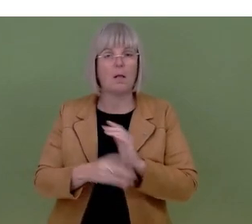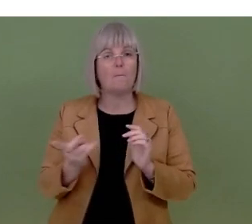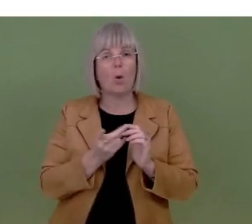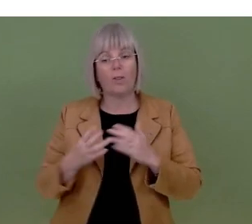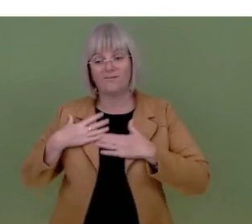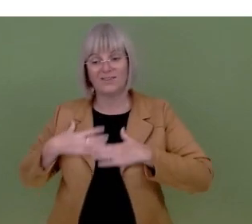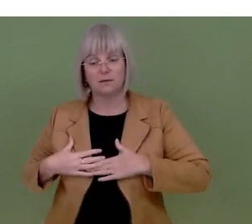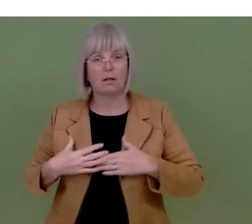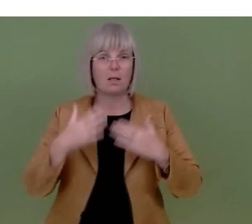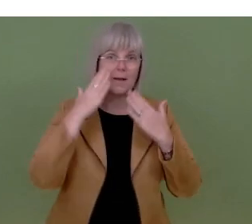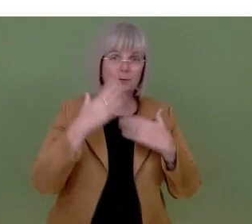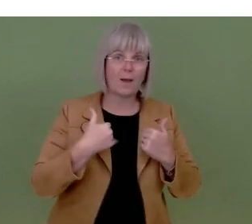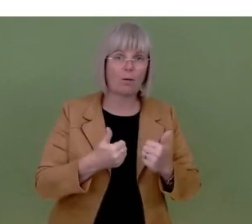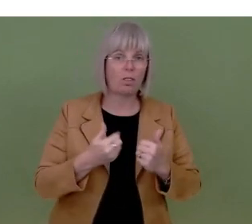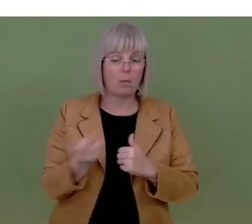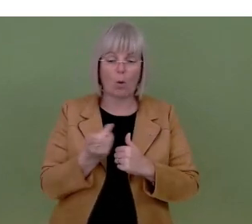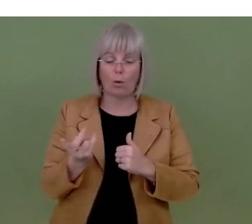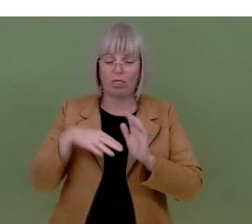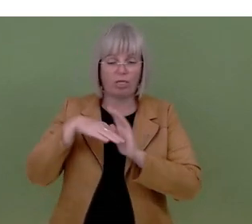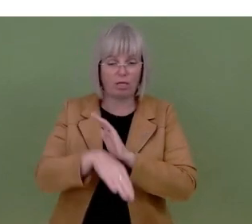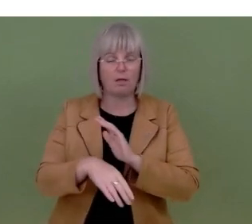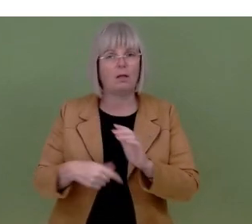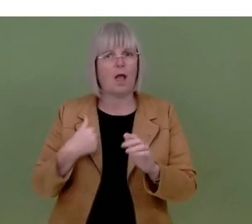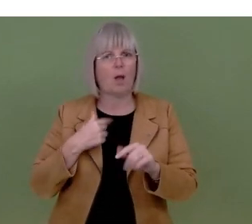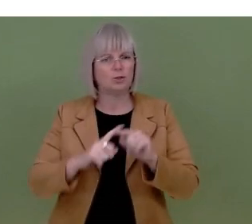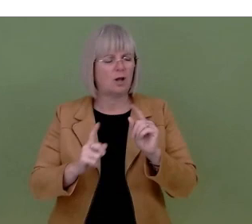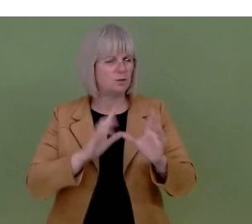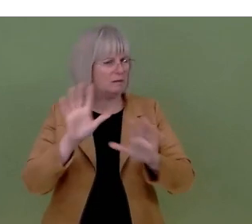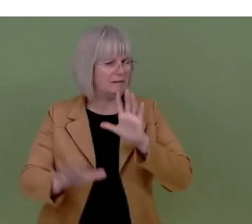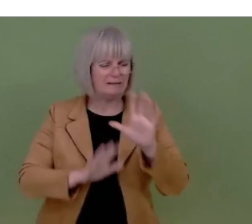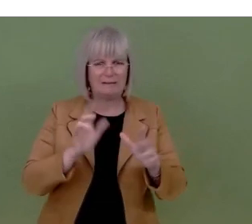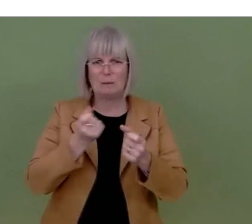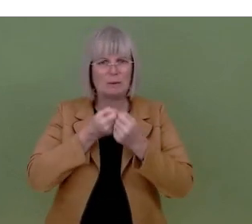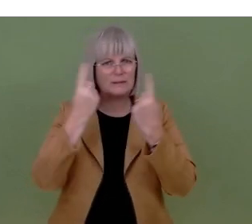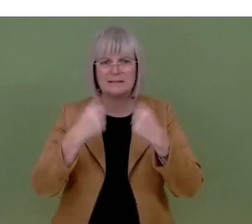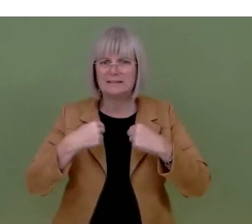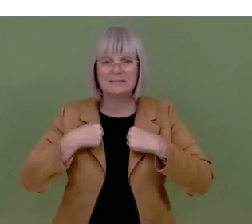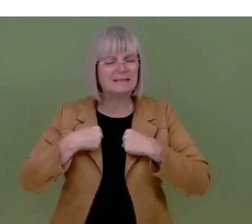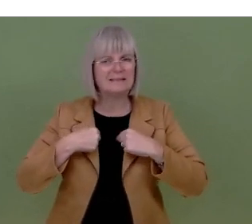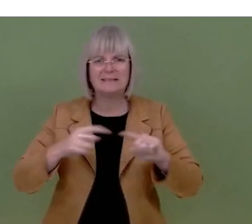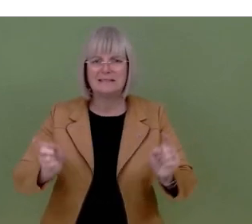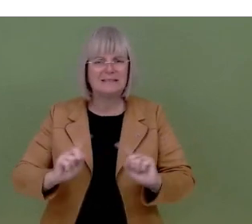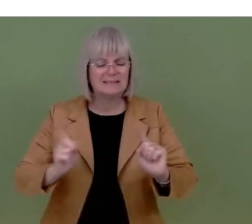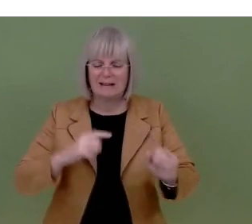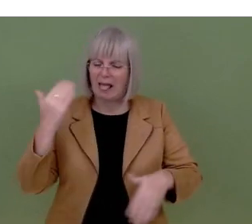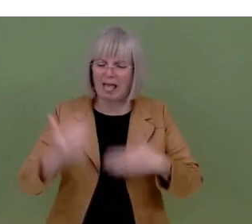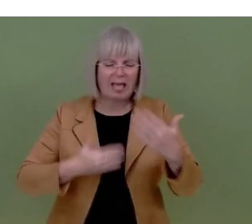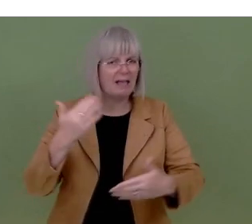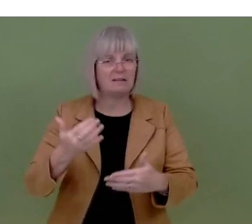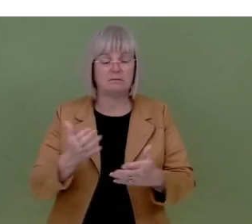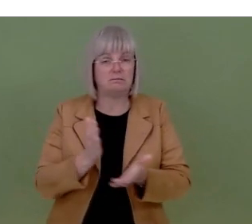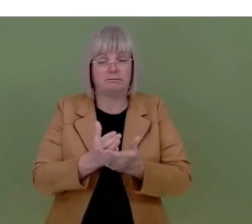to try and understand what was happening to me, but with no real understanding.